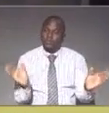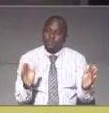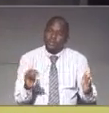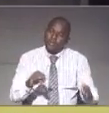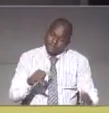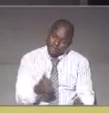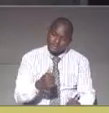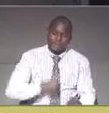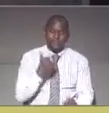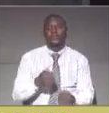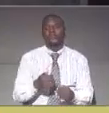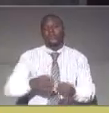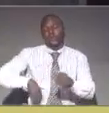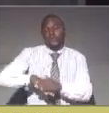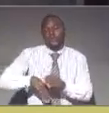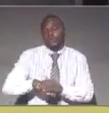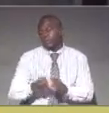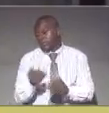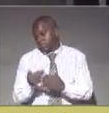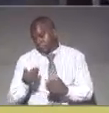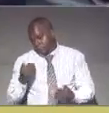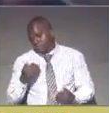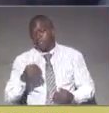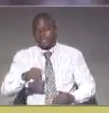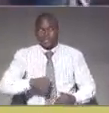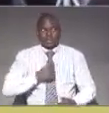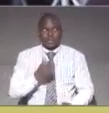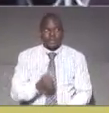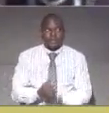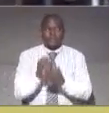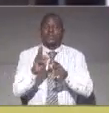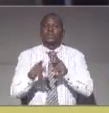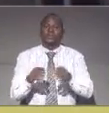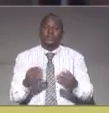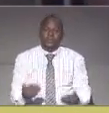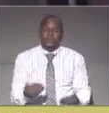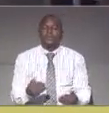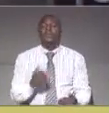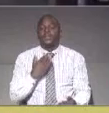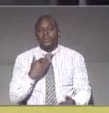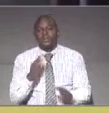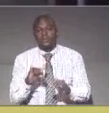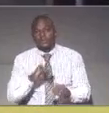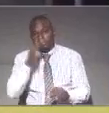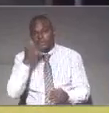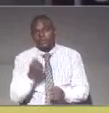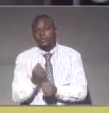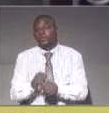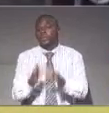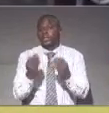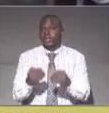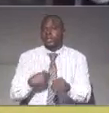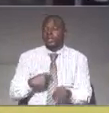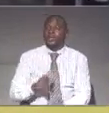as people who played soccer and then help ourselves, you know, help those people who are in need. That's what we're doing today. We